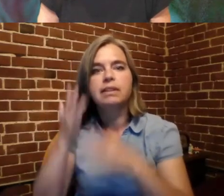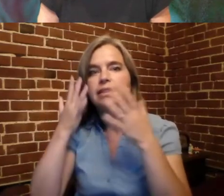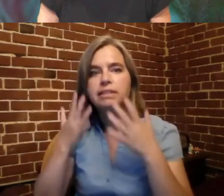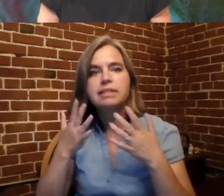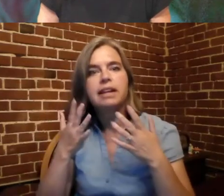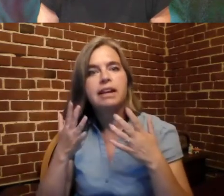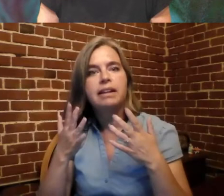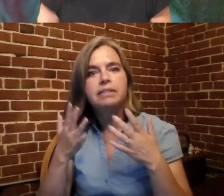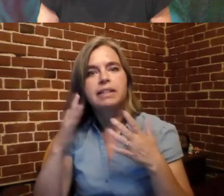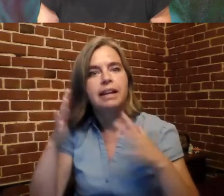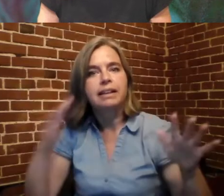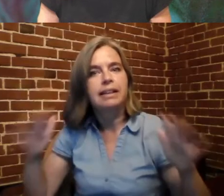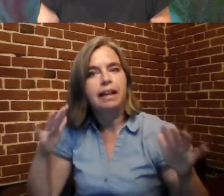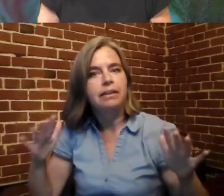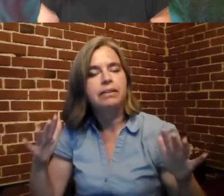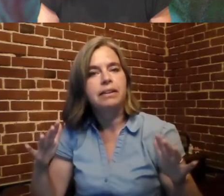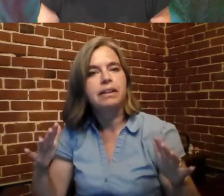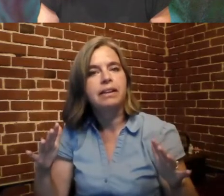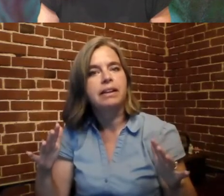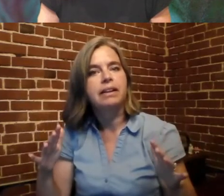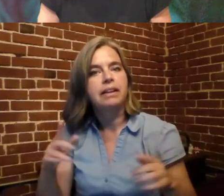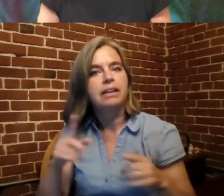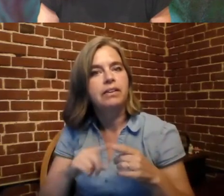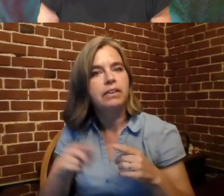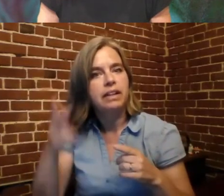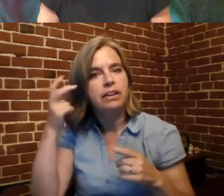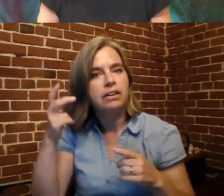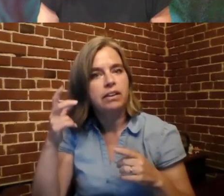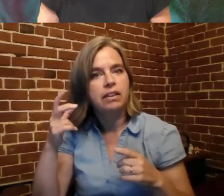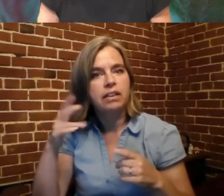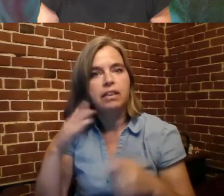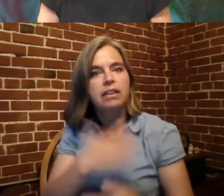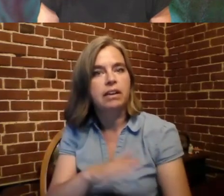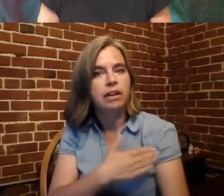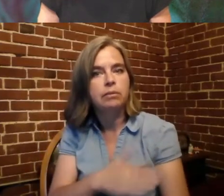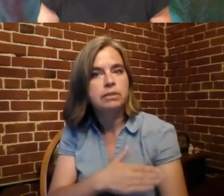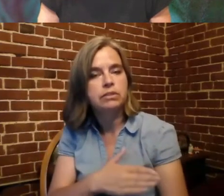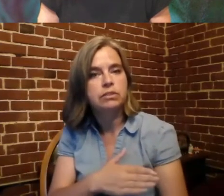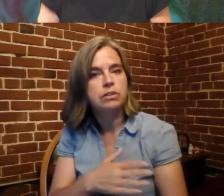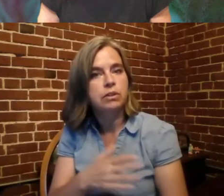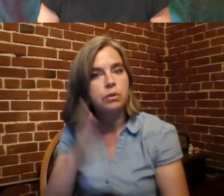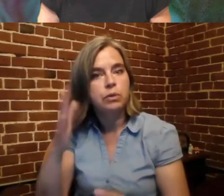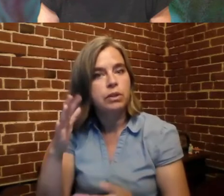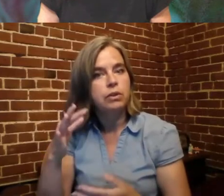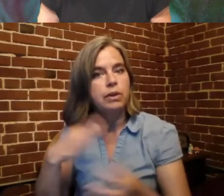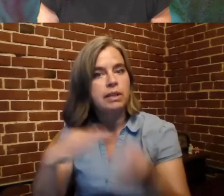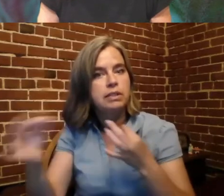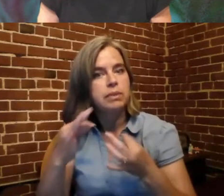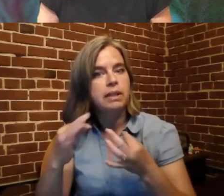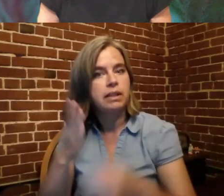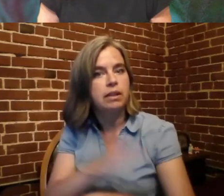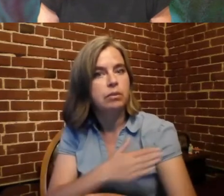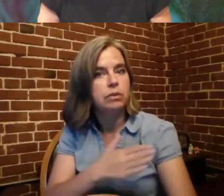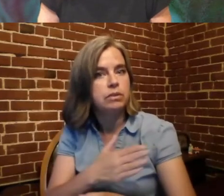I was a little loud and didn't have you couldn't really listen to the composition. Would you like to explain a little bit about the composer who created the